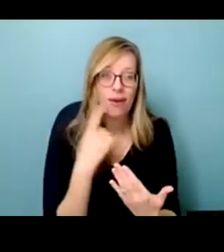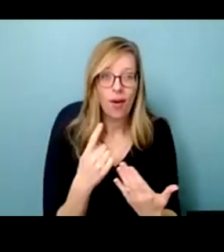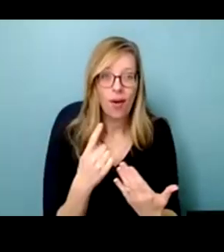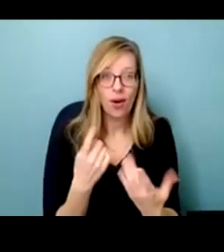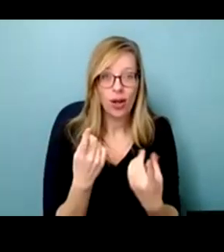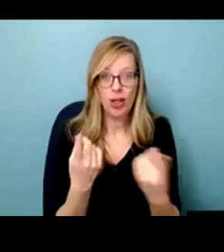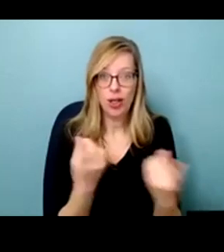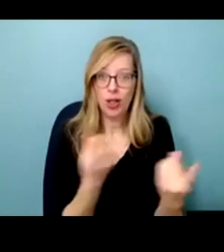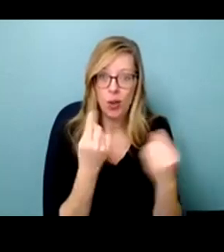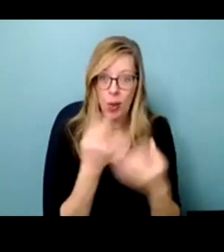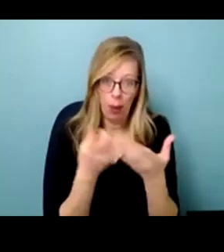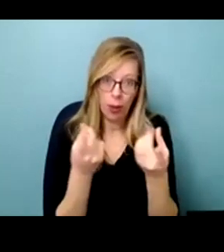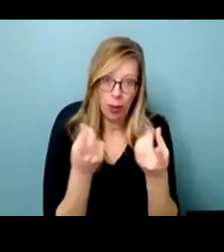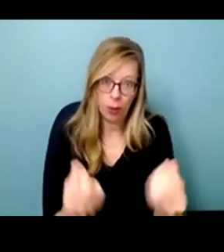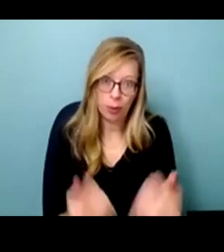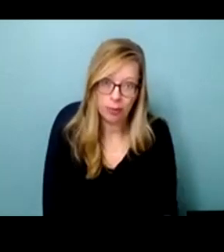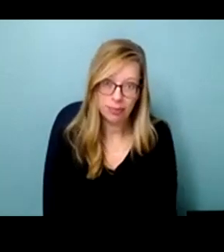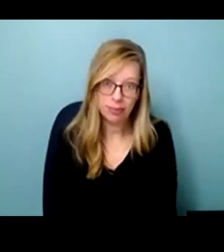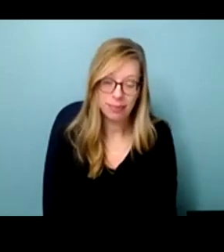do.